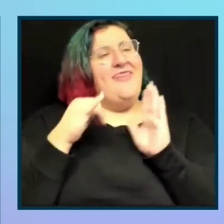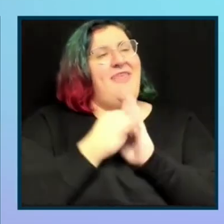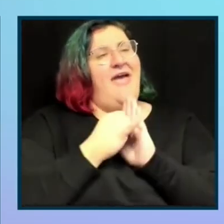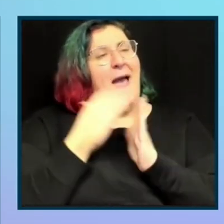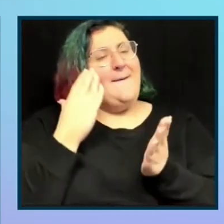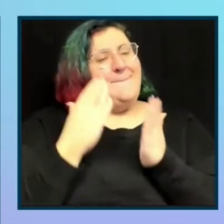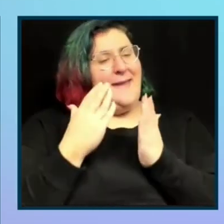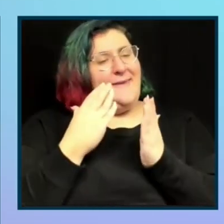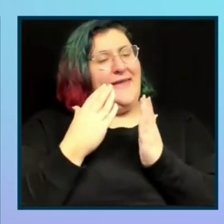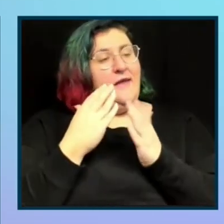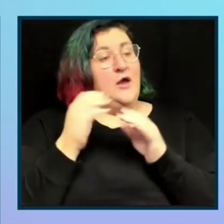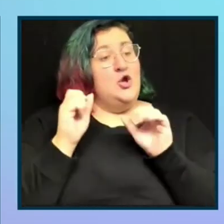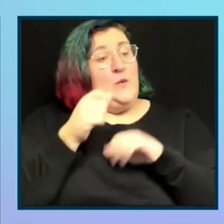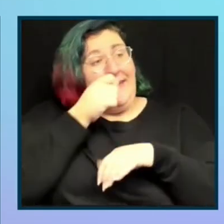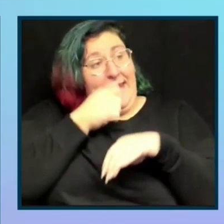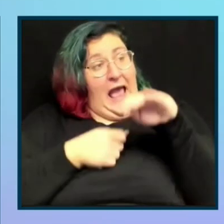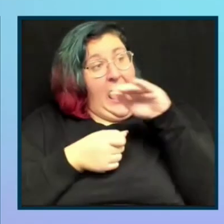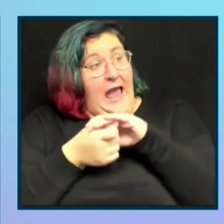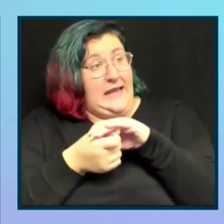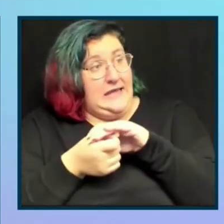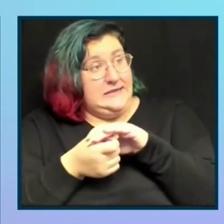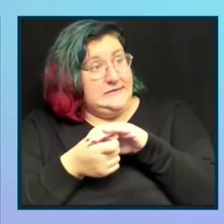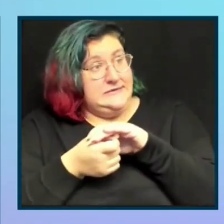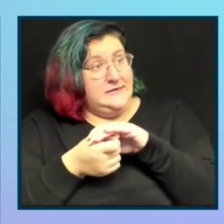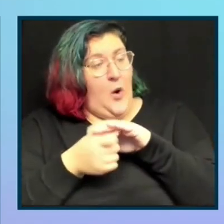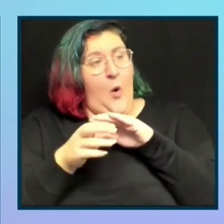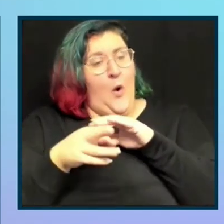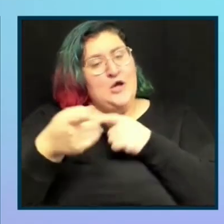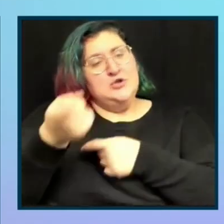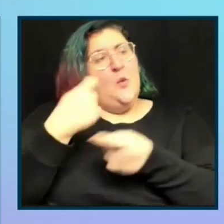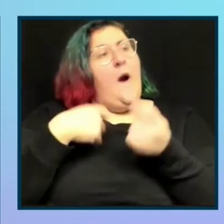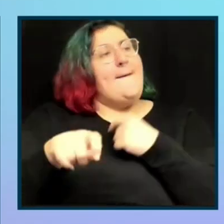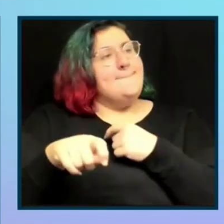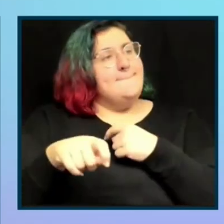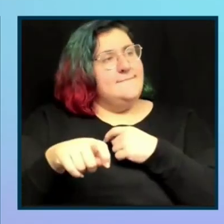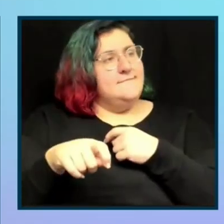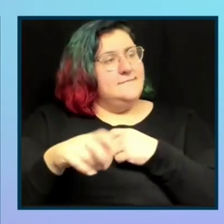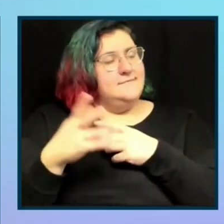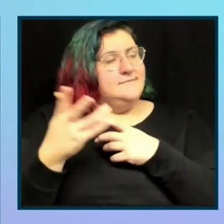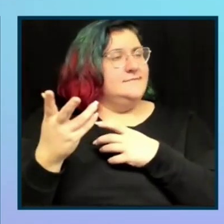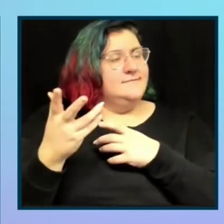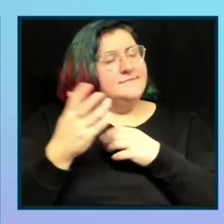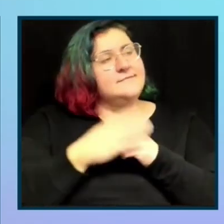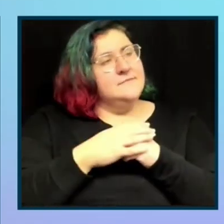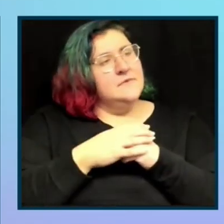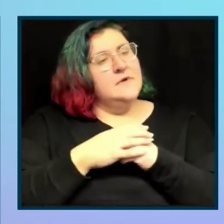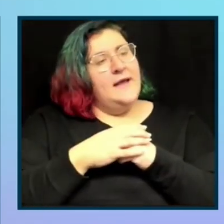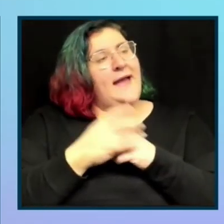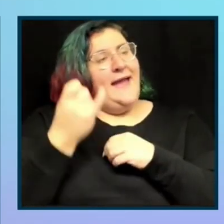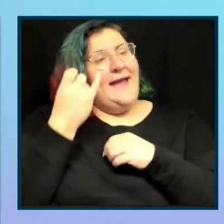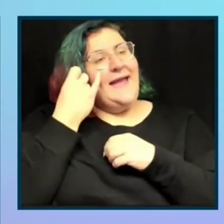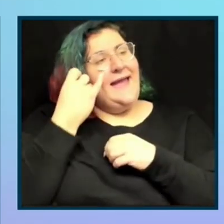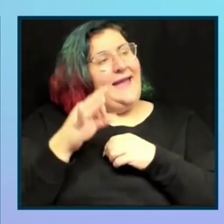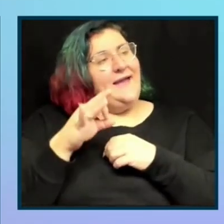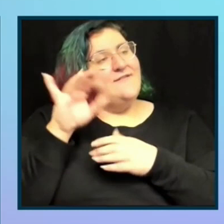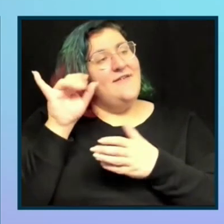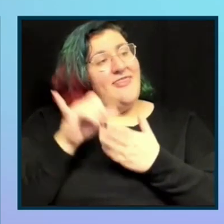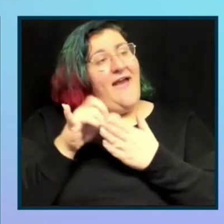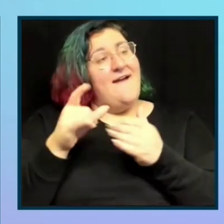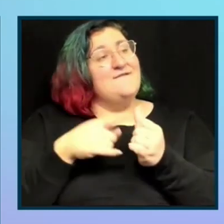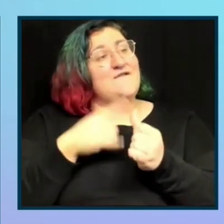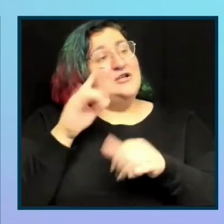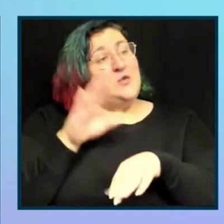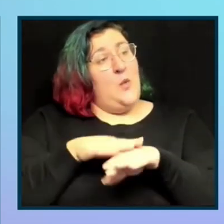like hiding the actual content. And, you know, as long as that initial warning is